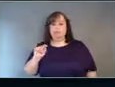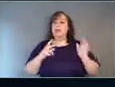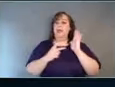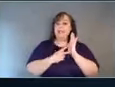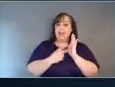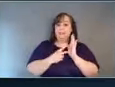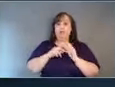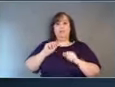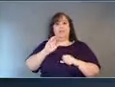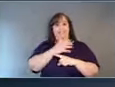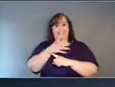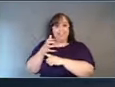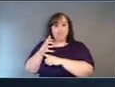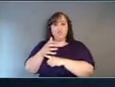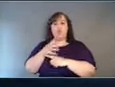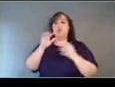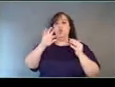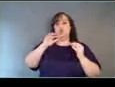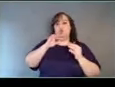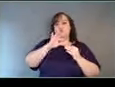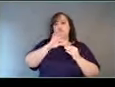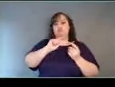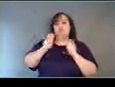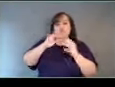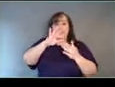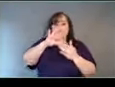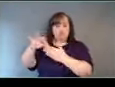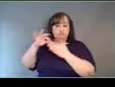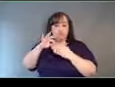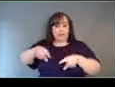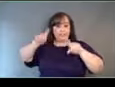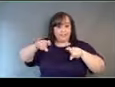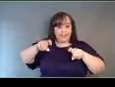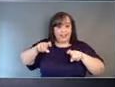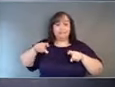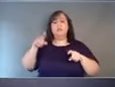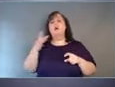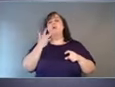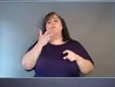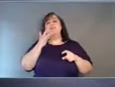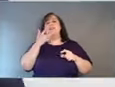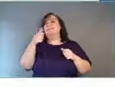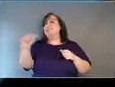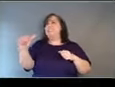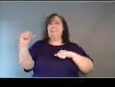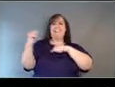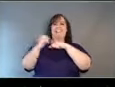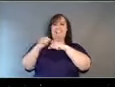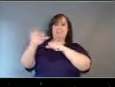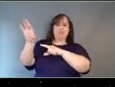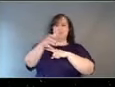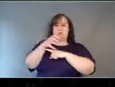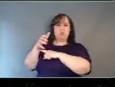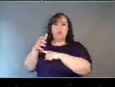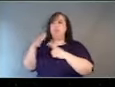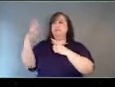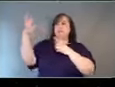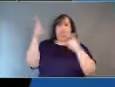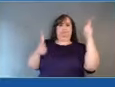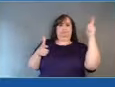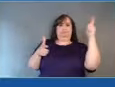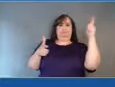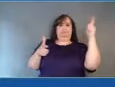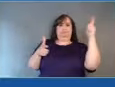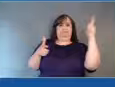Now, asteroids hit the Earth all of the time. Luckily, the ones that are big enough to cause widespread damage are pretty rare, and none are expected in the near